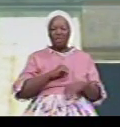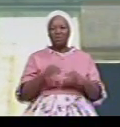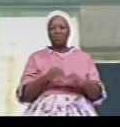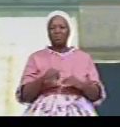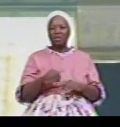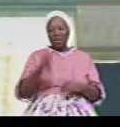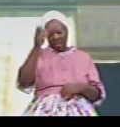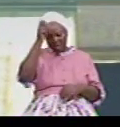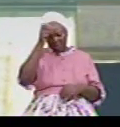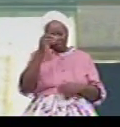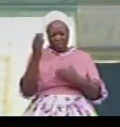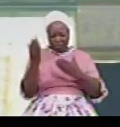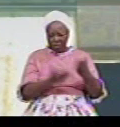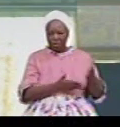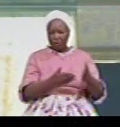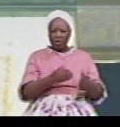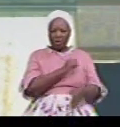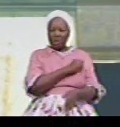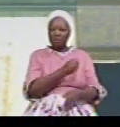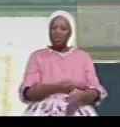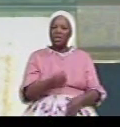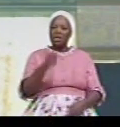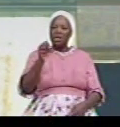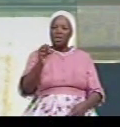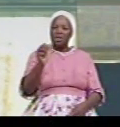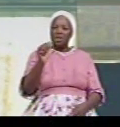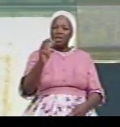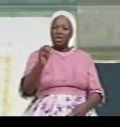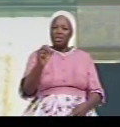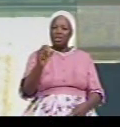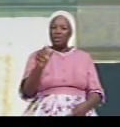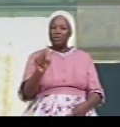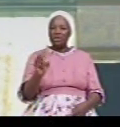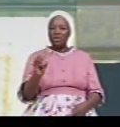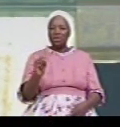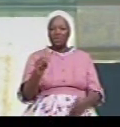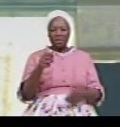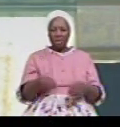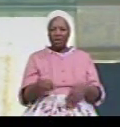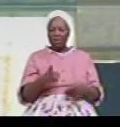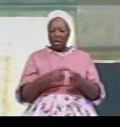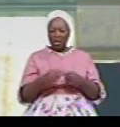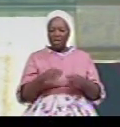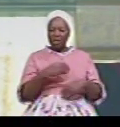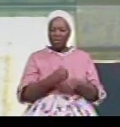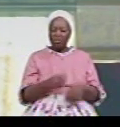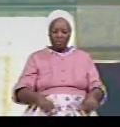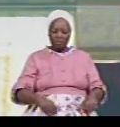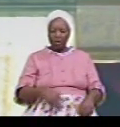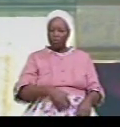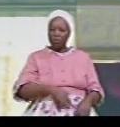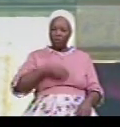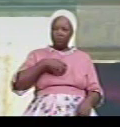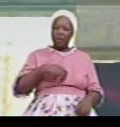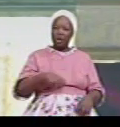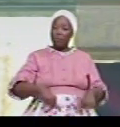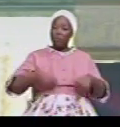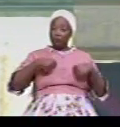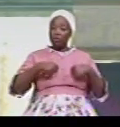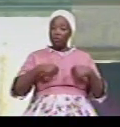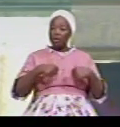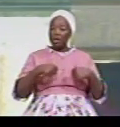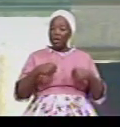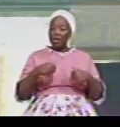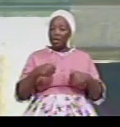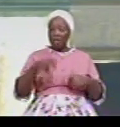He provoked David, and David fell into his trap. What can